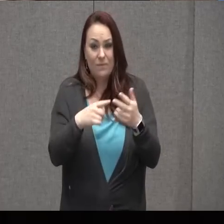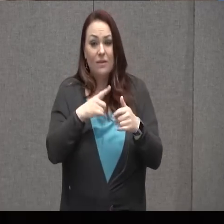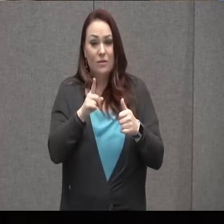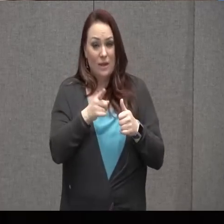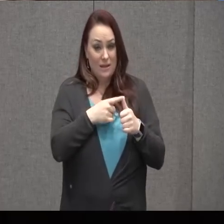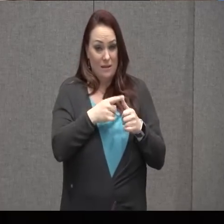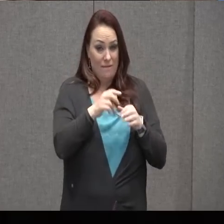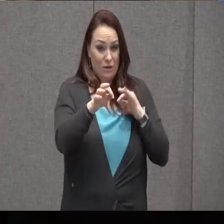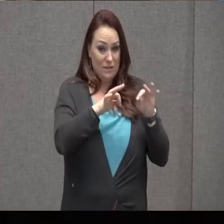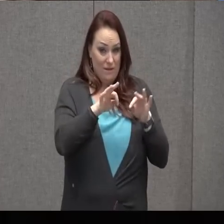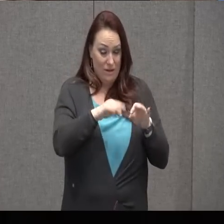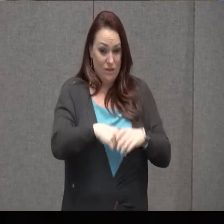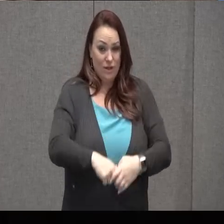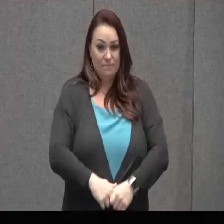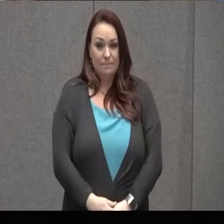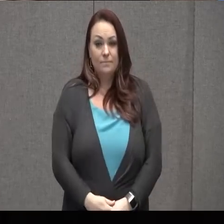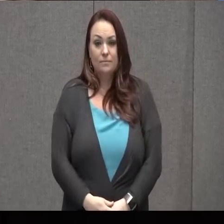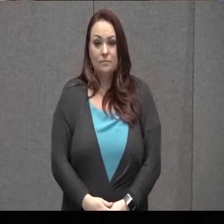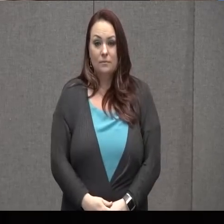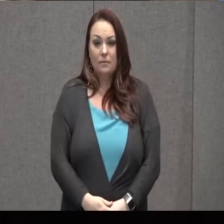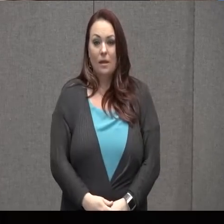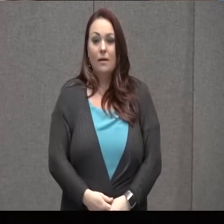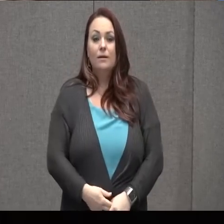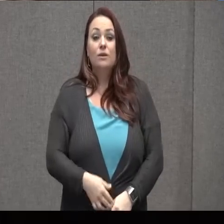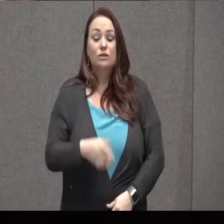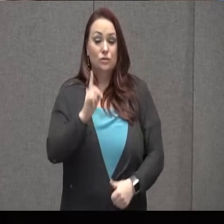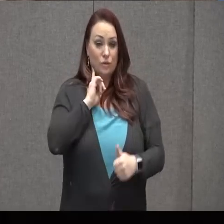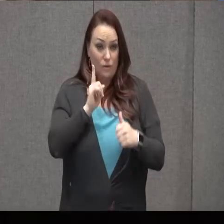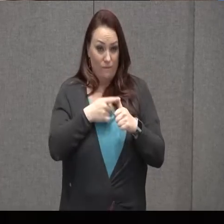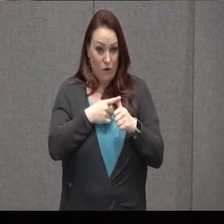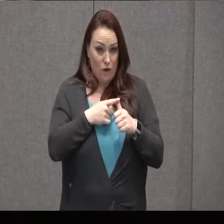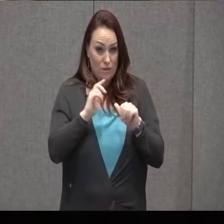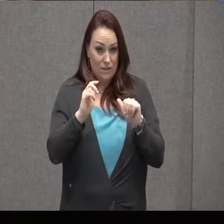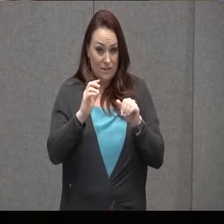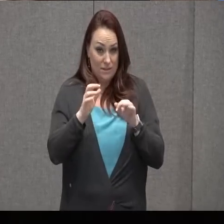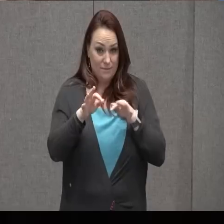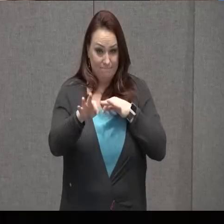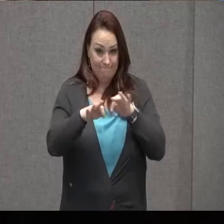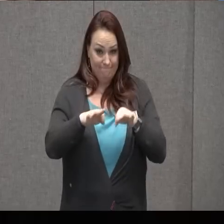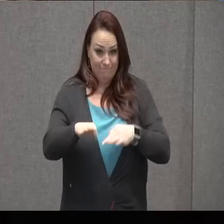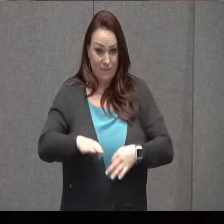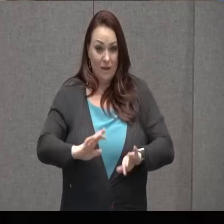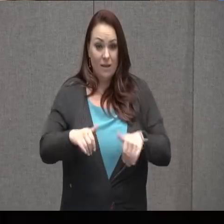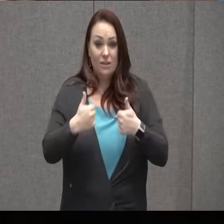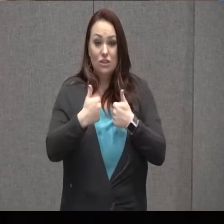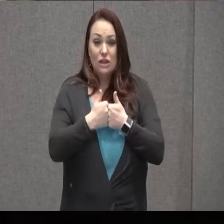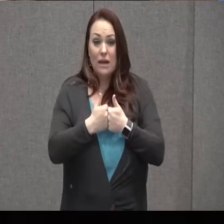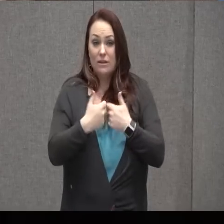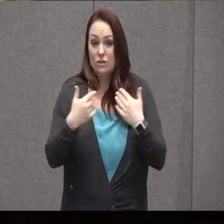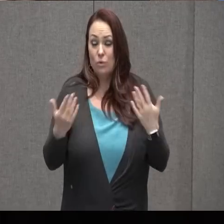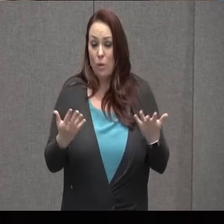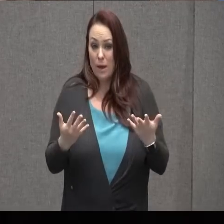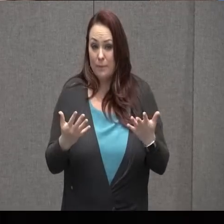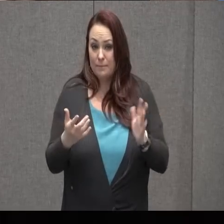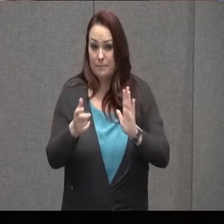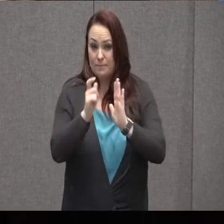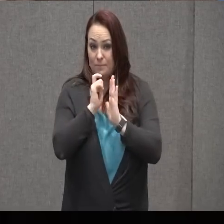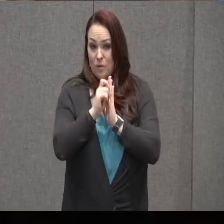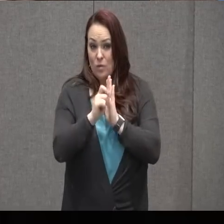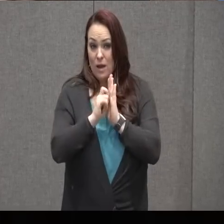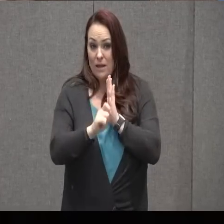definition, I'm gonna give you a challenge. I'm gonna ask you to try to write